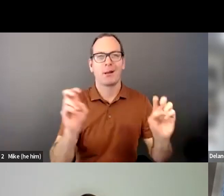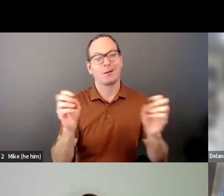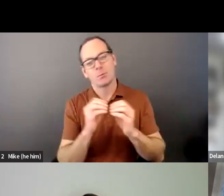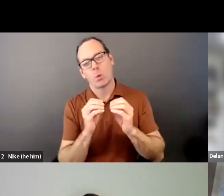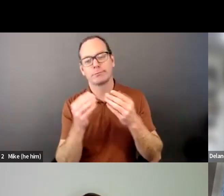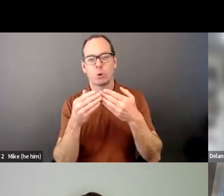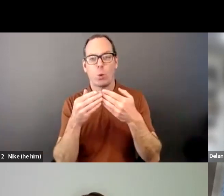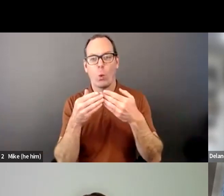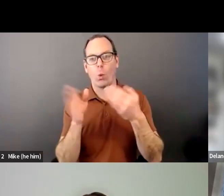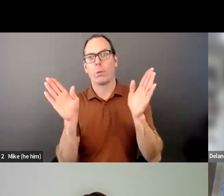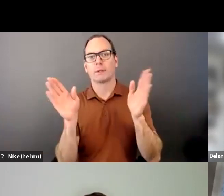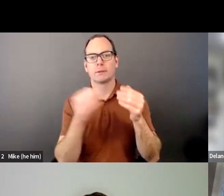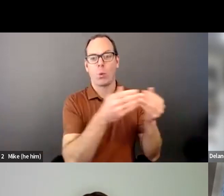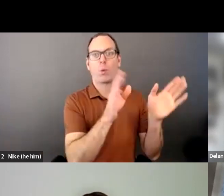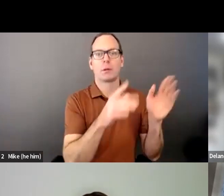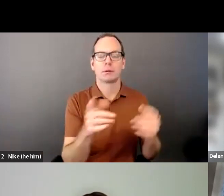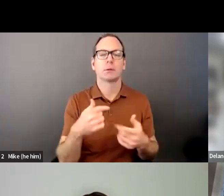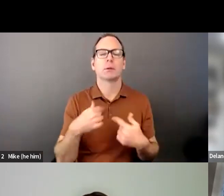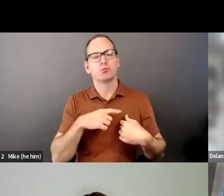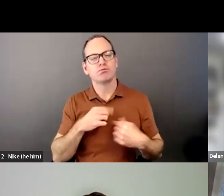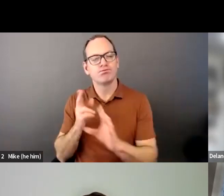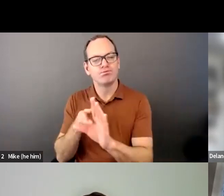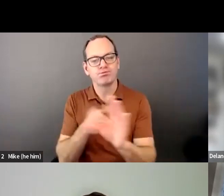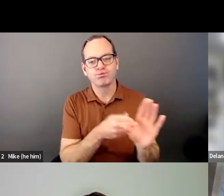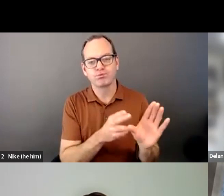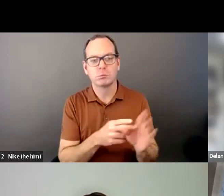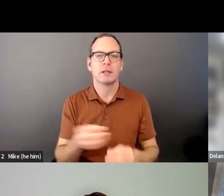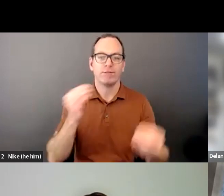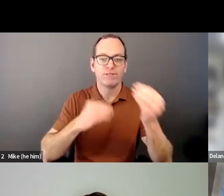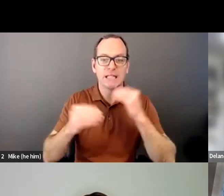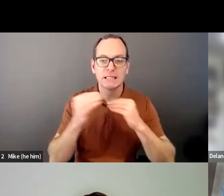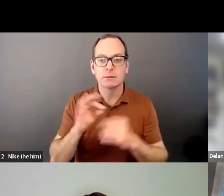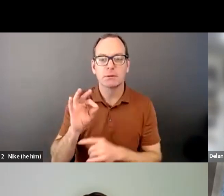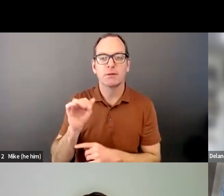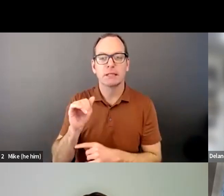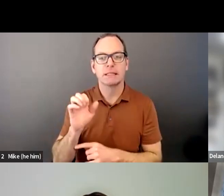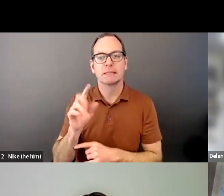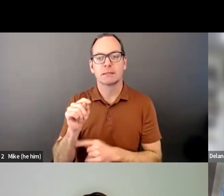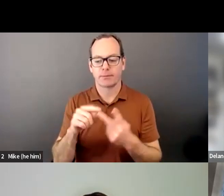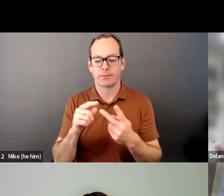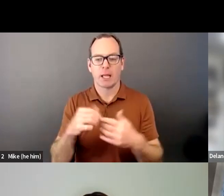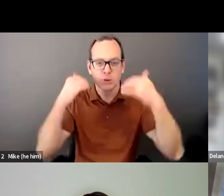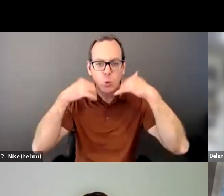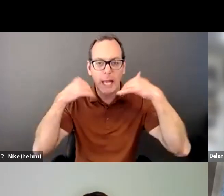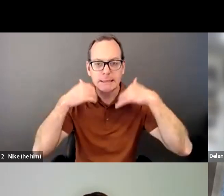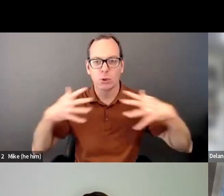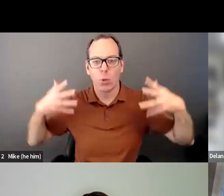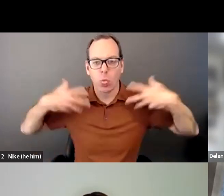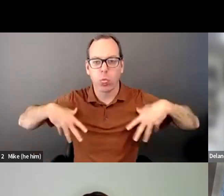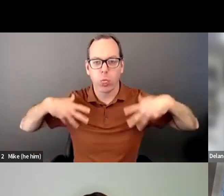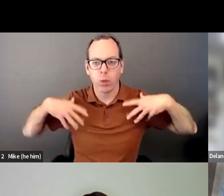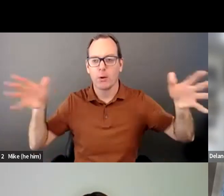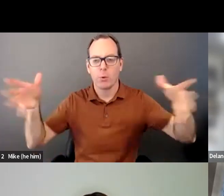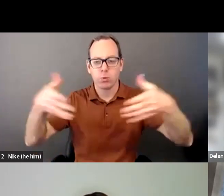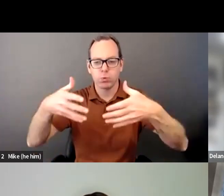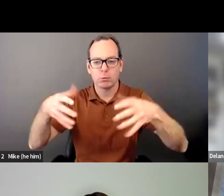lot of feasts and sweats and things like that. So anytime, you have to be prepared to share the why or why you're